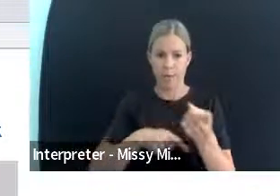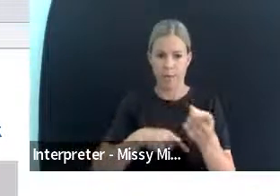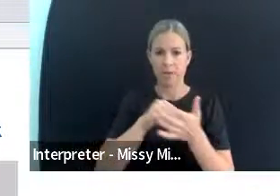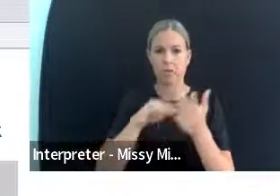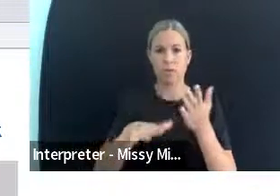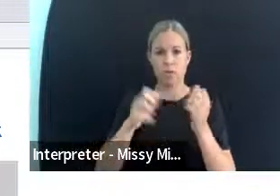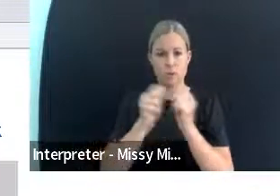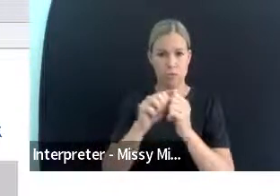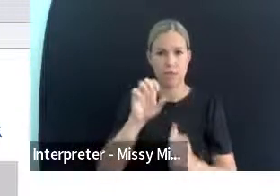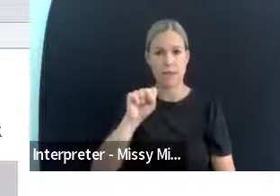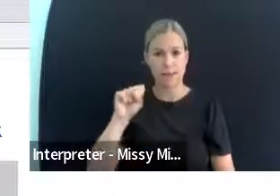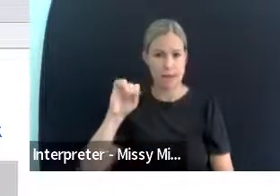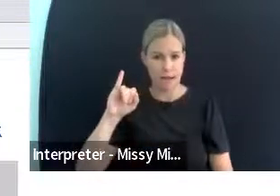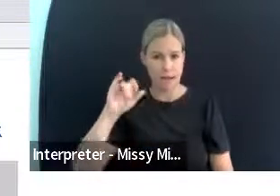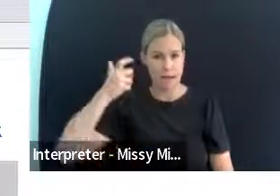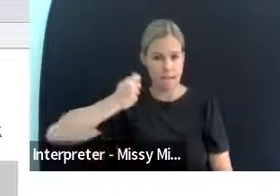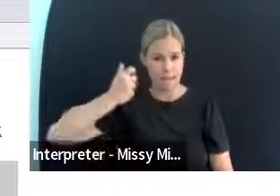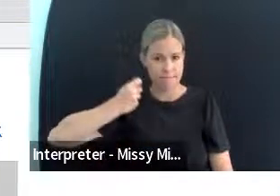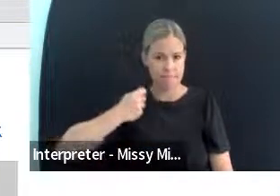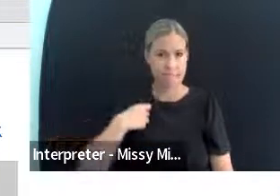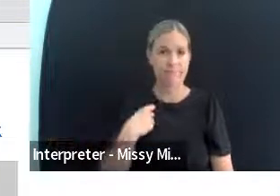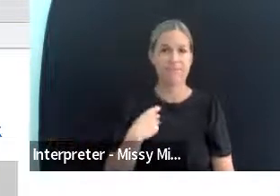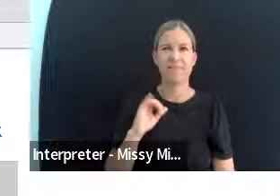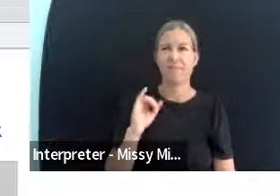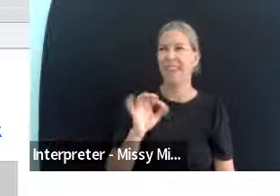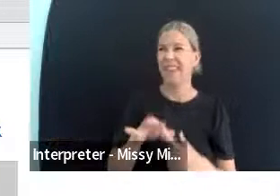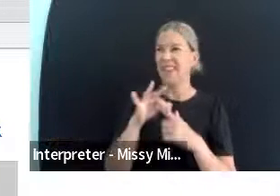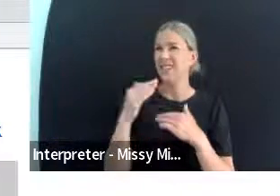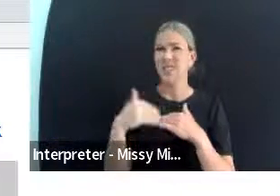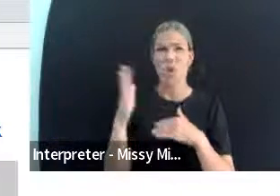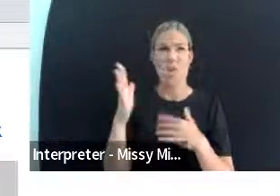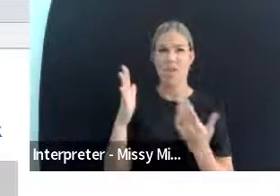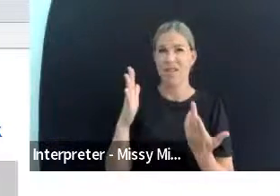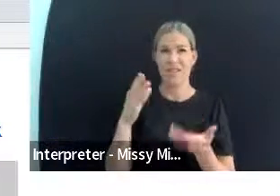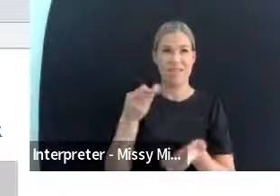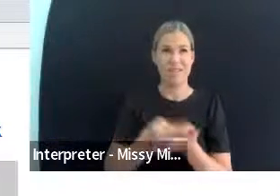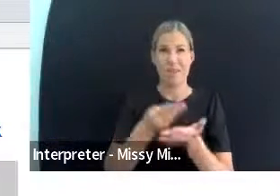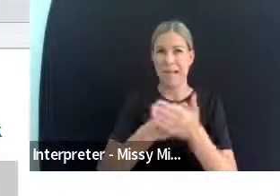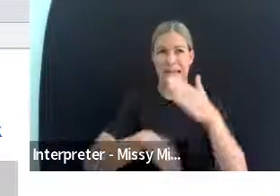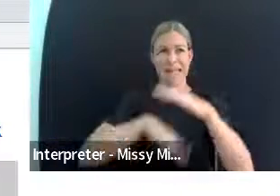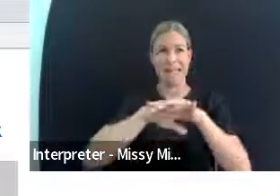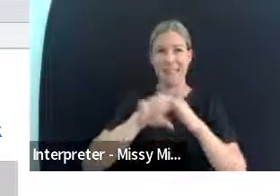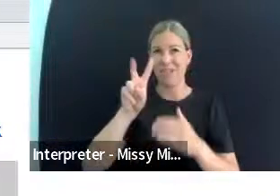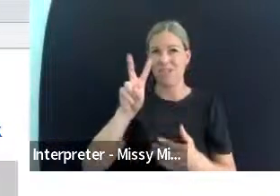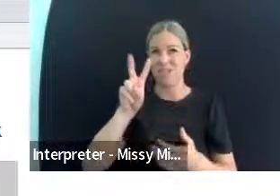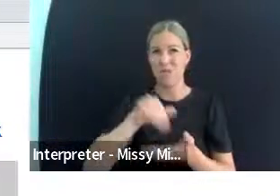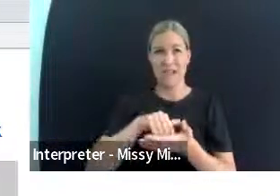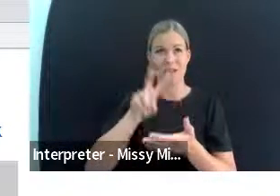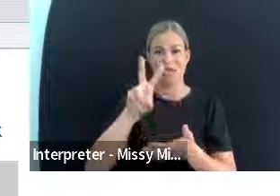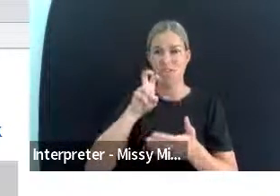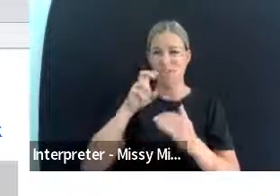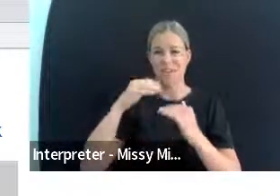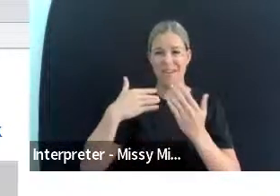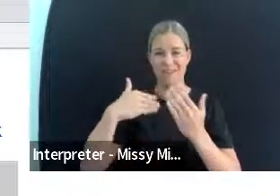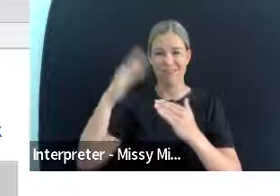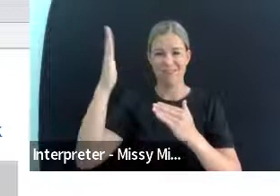over the student earned income exclusion, which I think is $2,200, which I've always wondered what kind of a job that would be for a